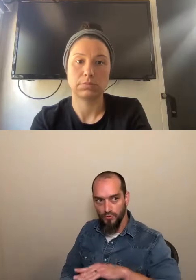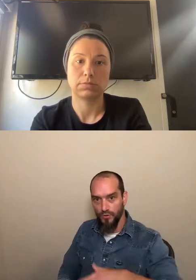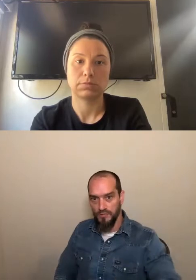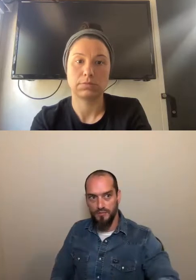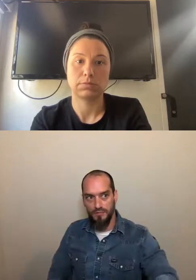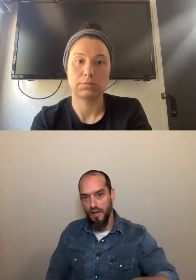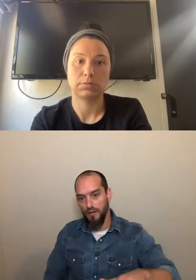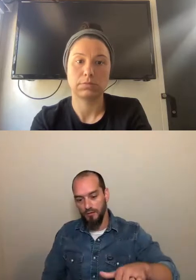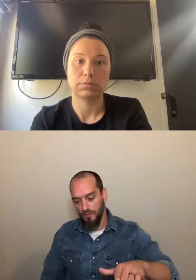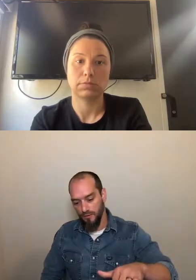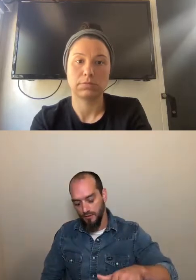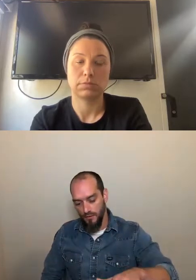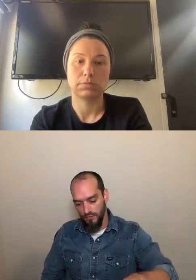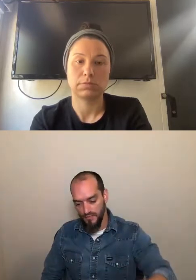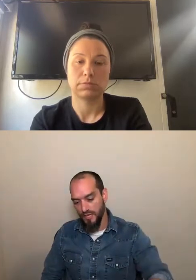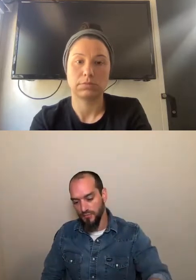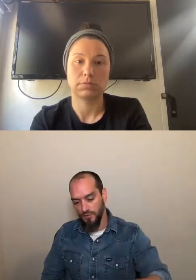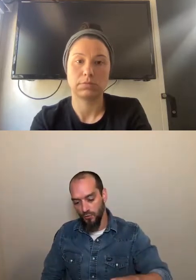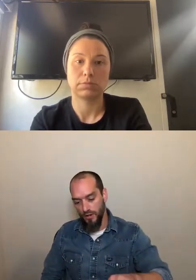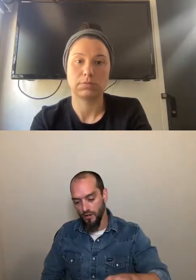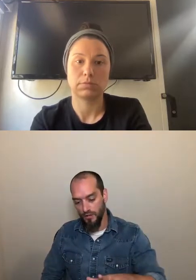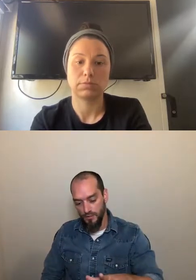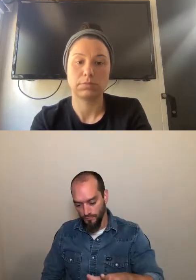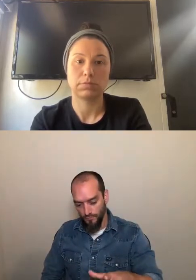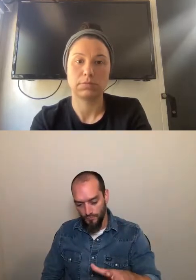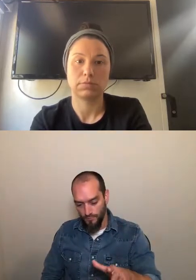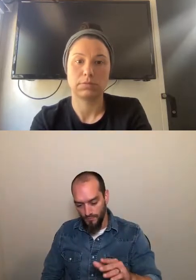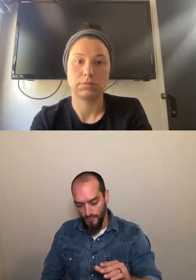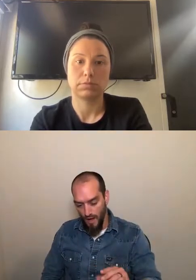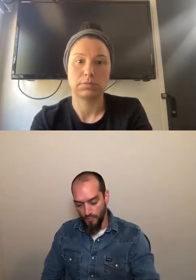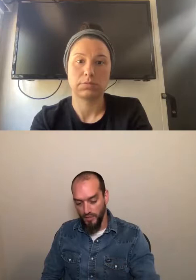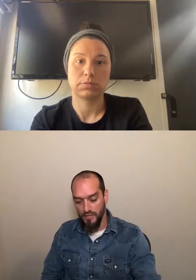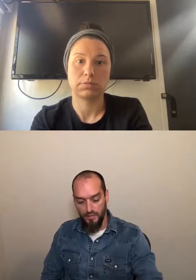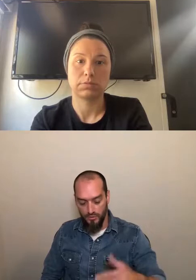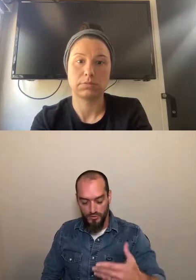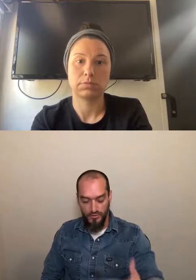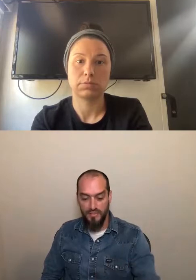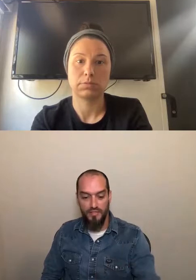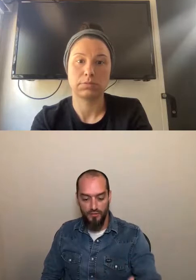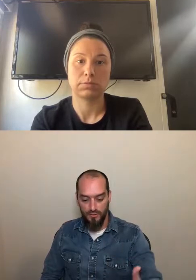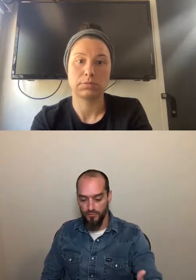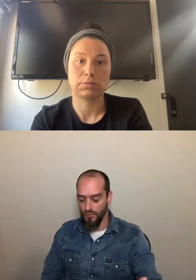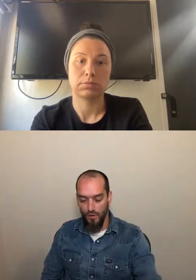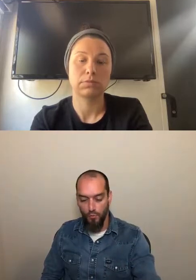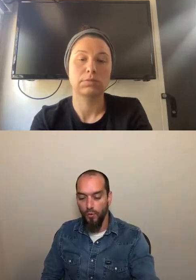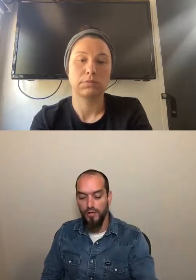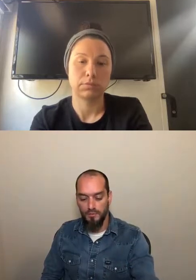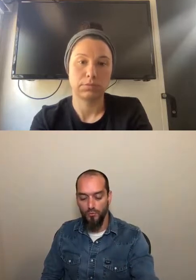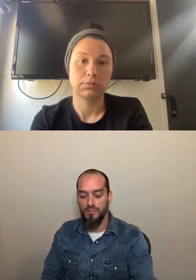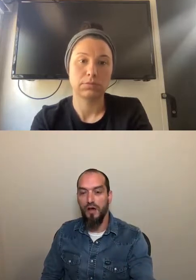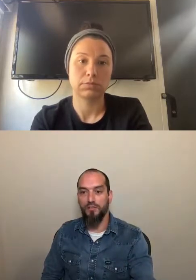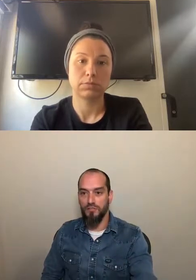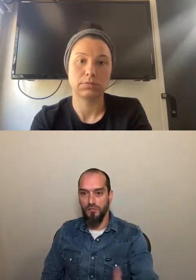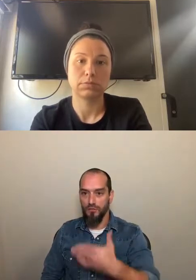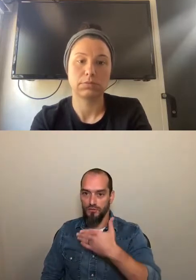more of a forensic style of an assessment, where I'm really getting into the details of what